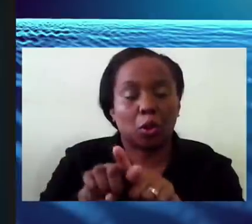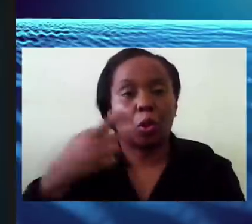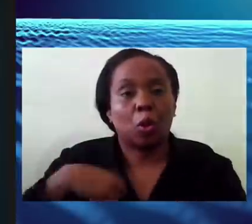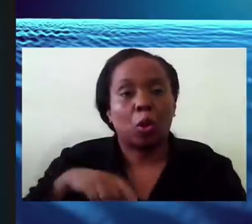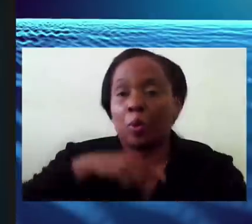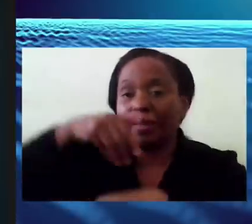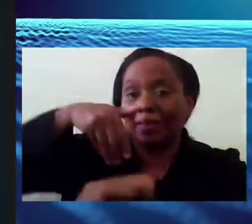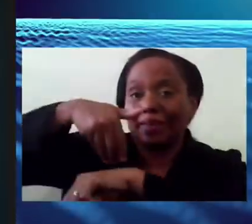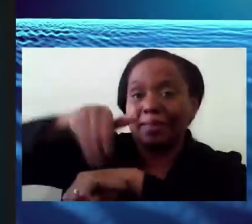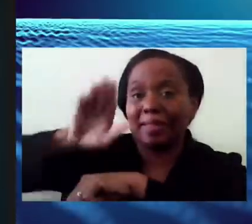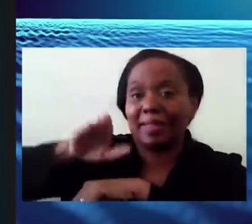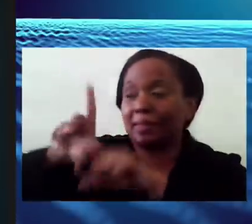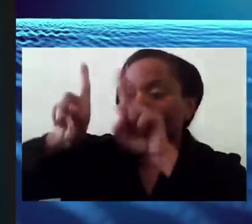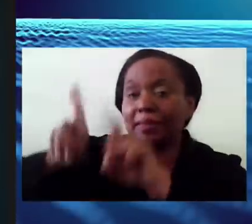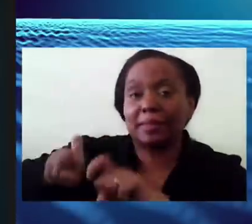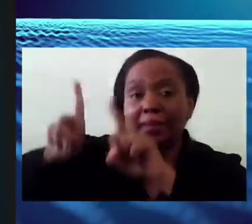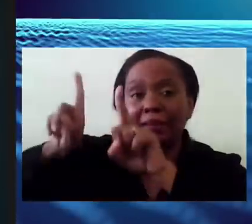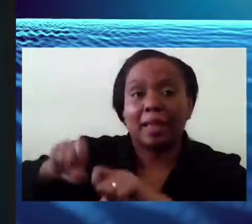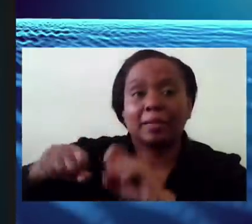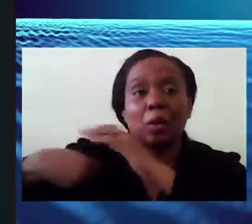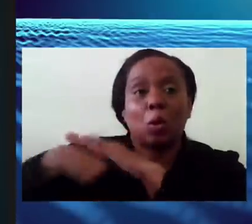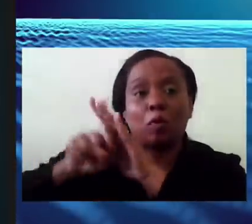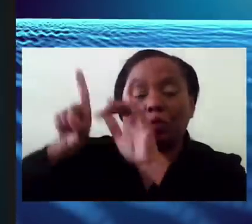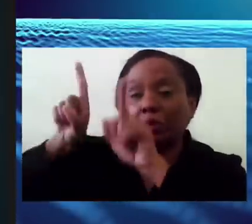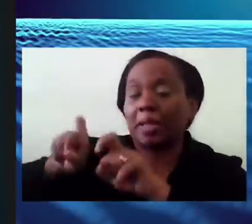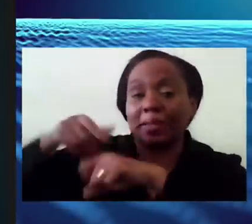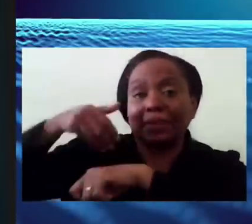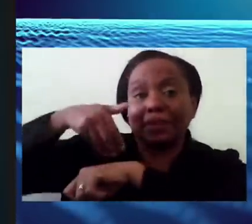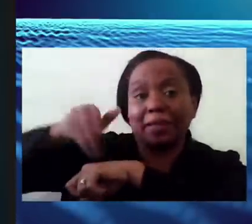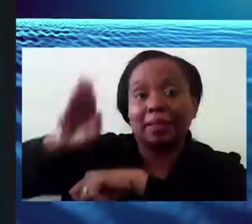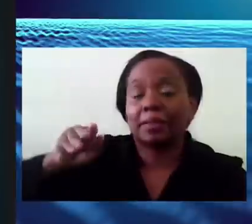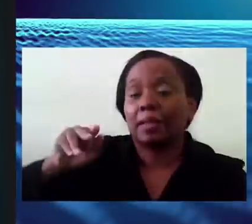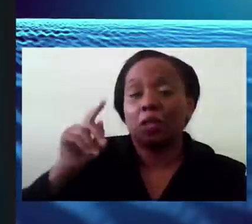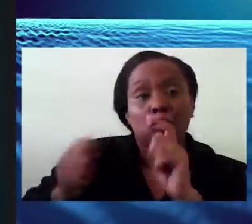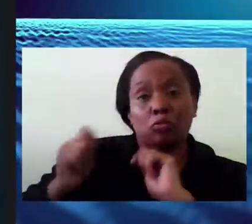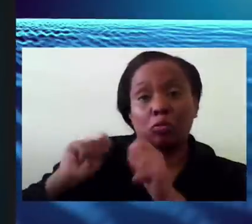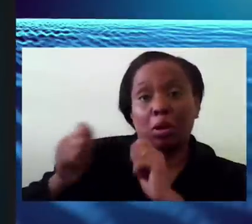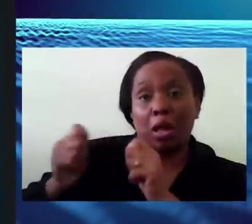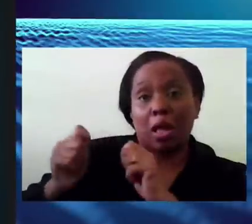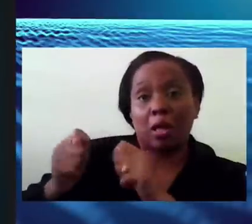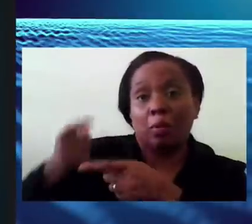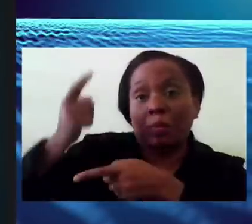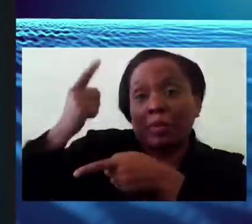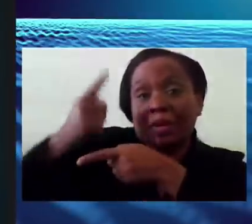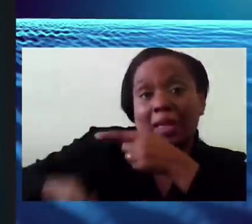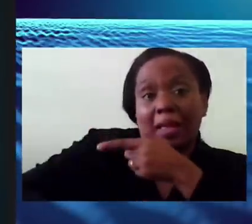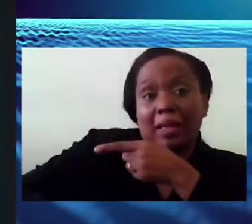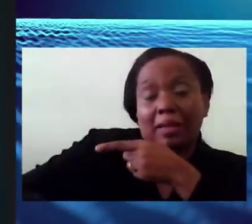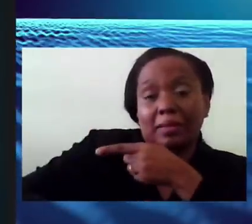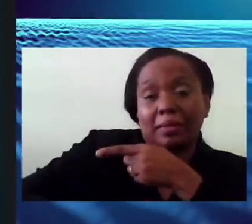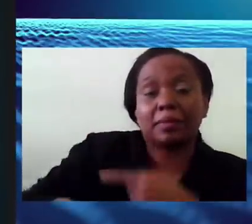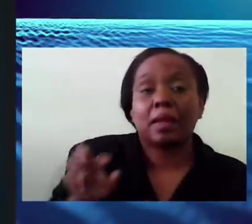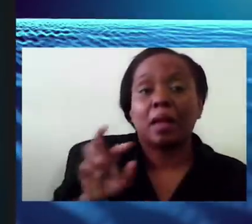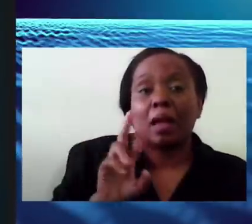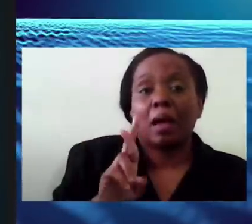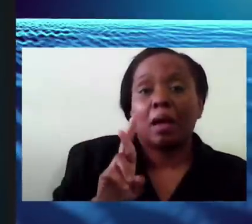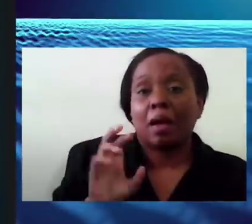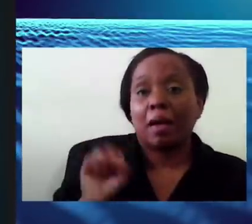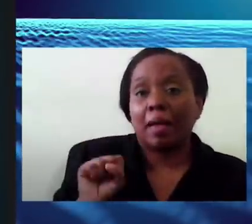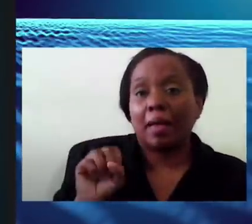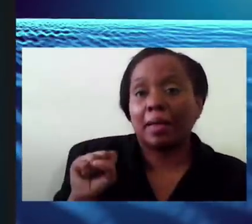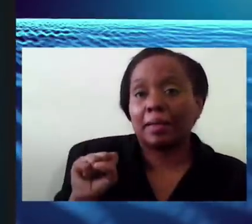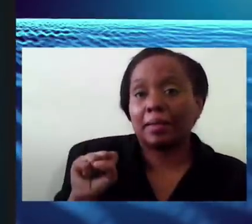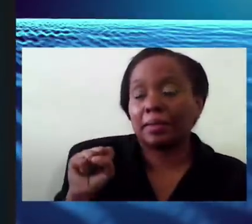of Barbados for certain variants, we've been unable to do because the RSS plane has been grounded with the closure of the airport and the closure of